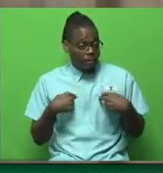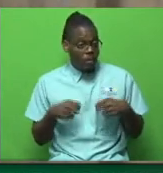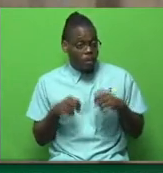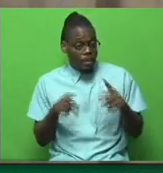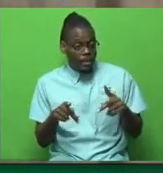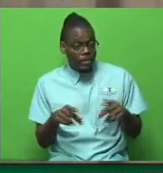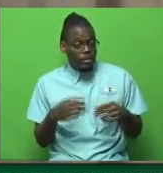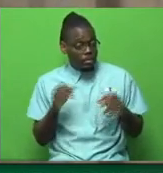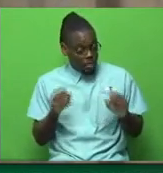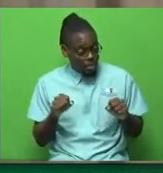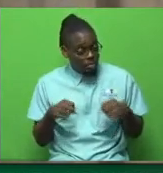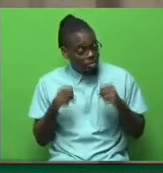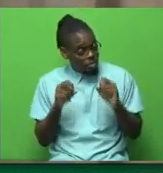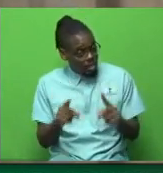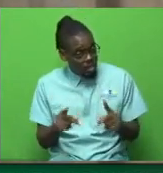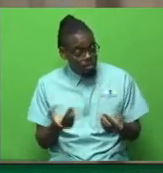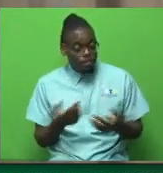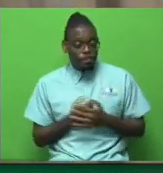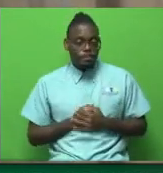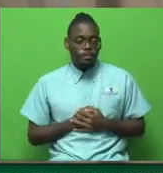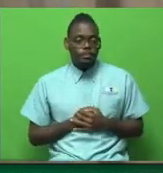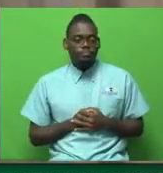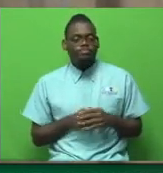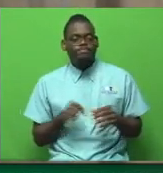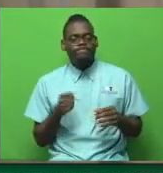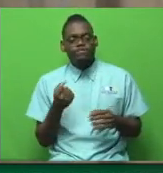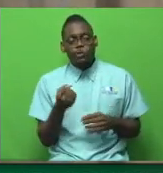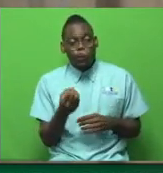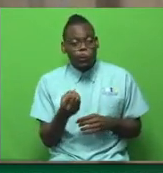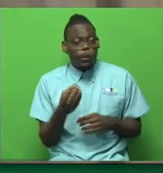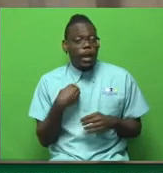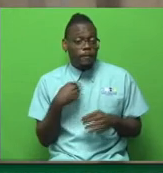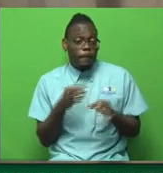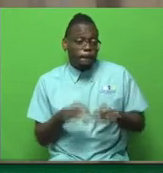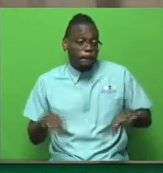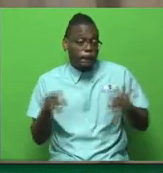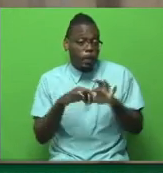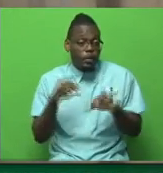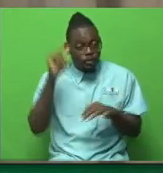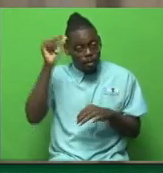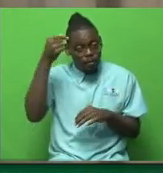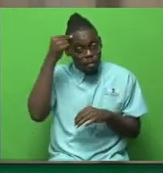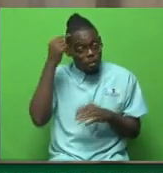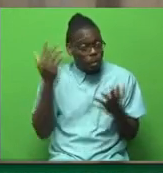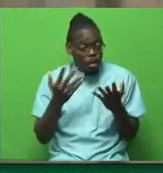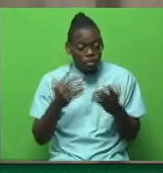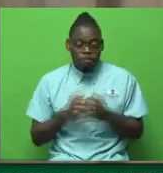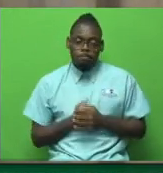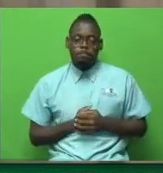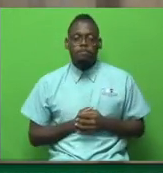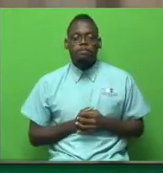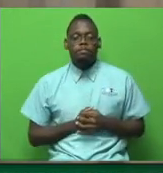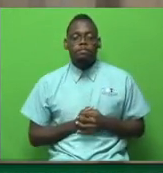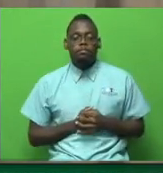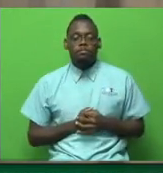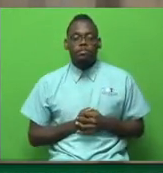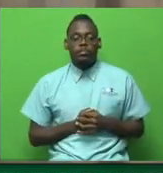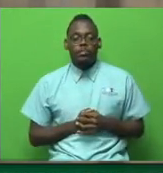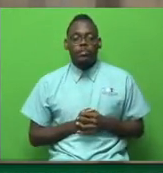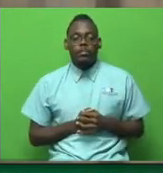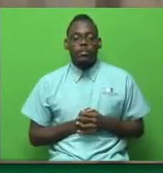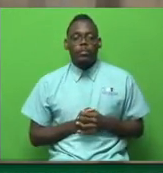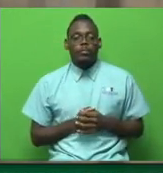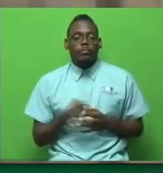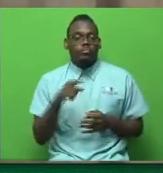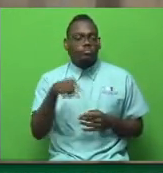factor a main factor of this government's um budget presentation this year you heard a lot about